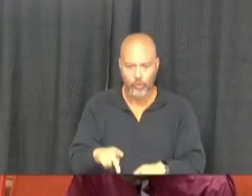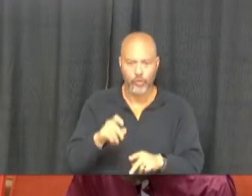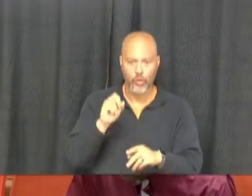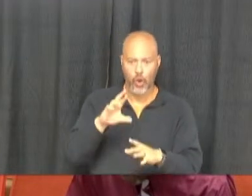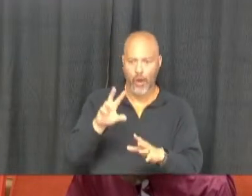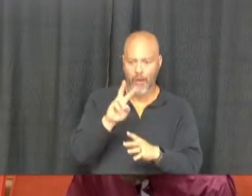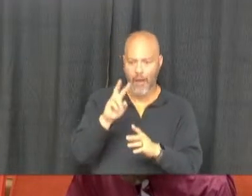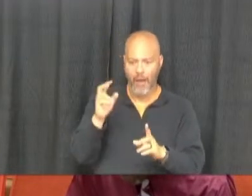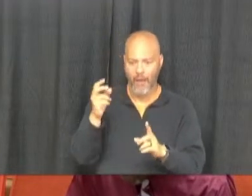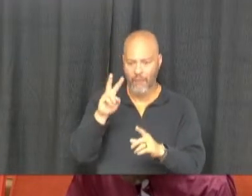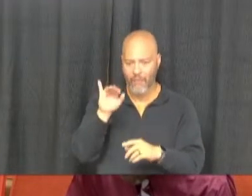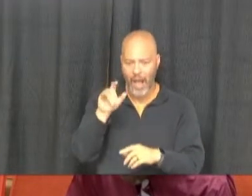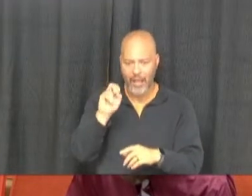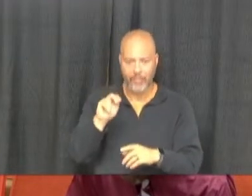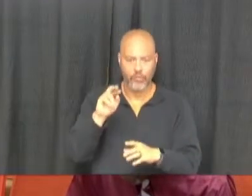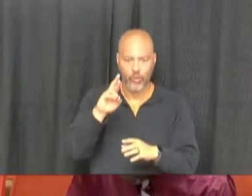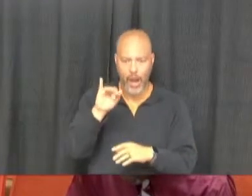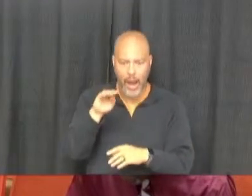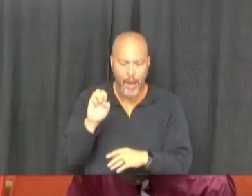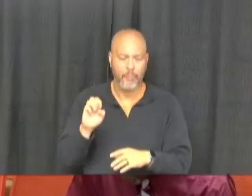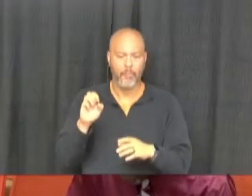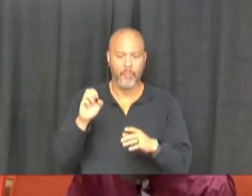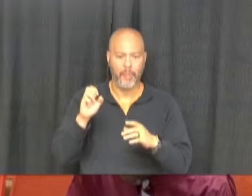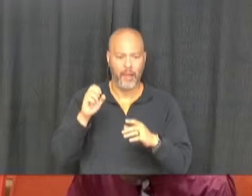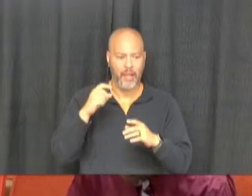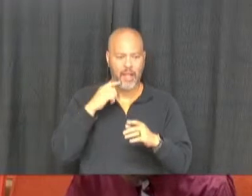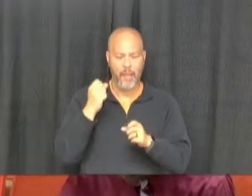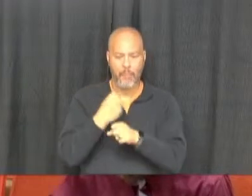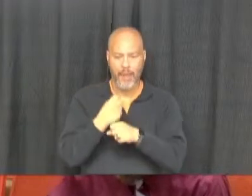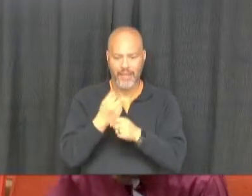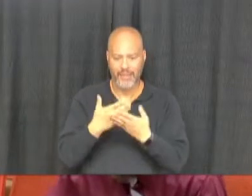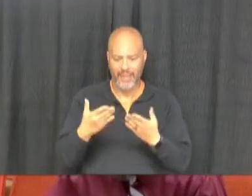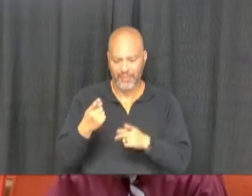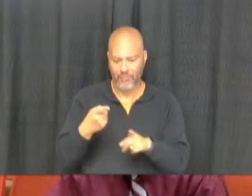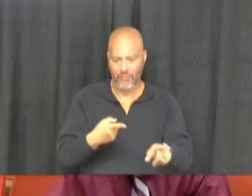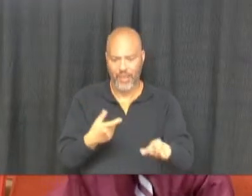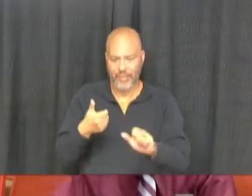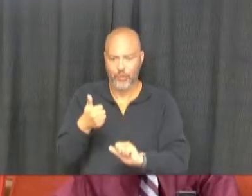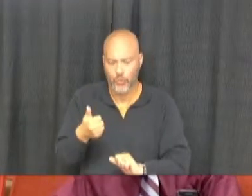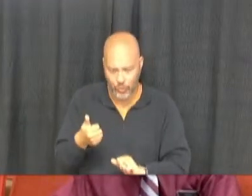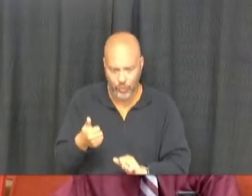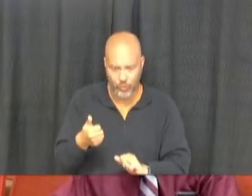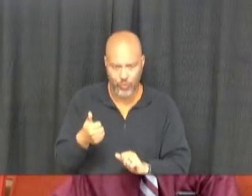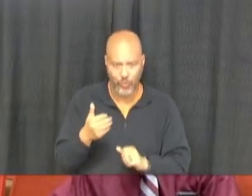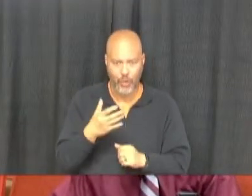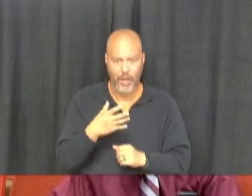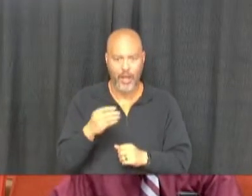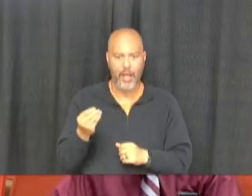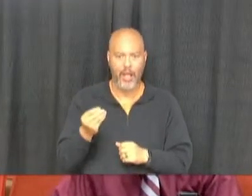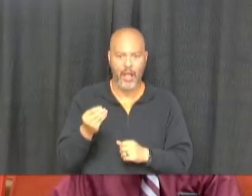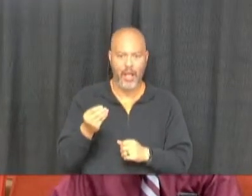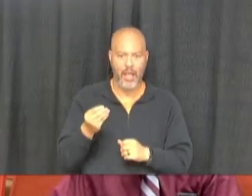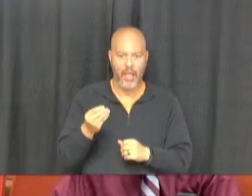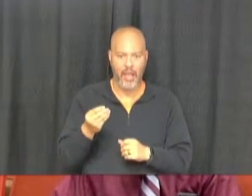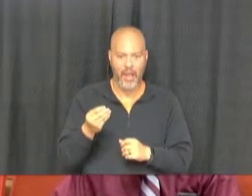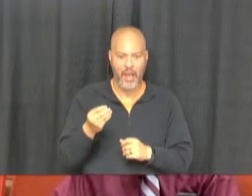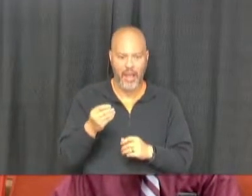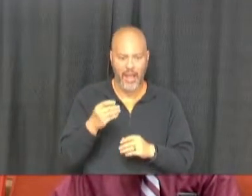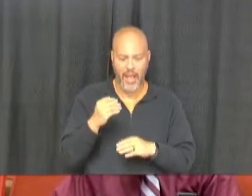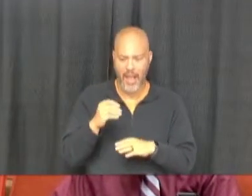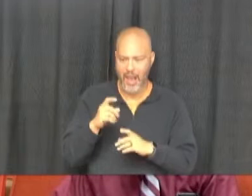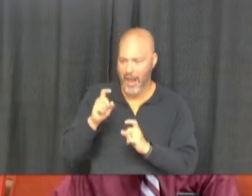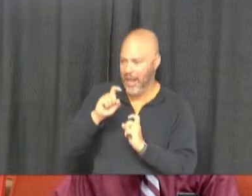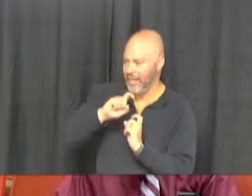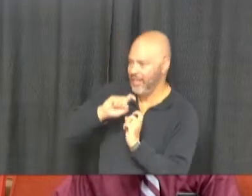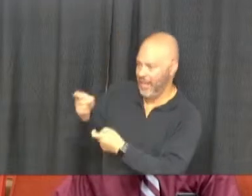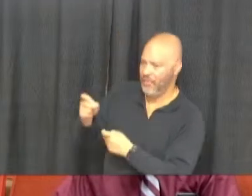child. So it speeds things up tremendously, and it feeds the